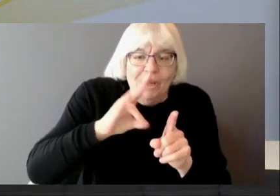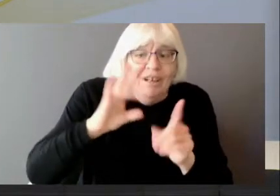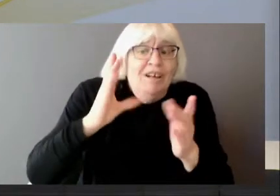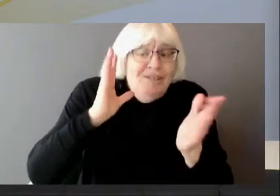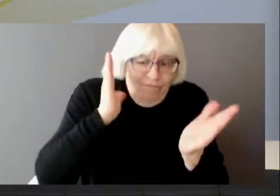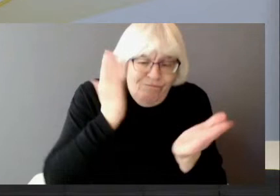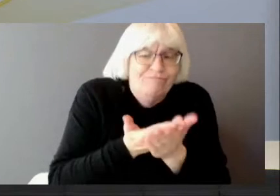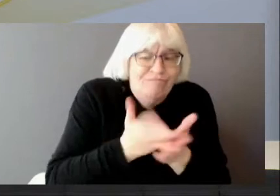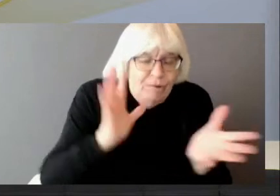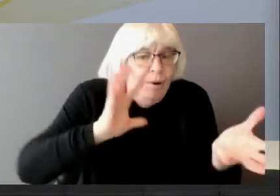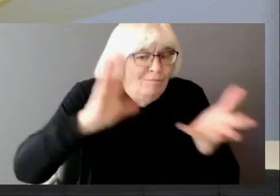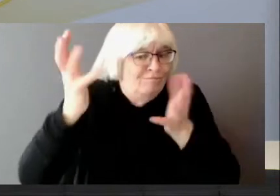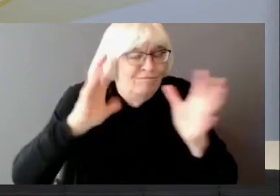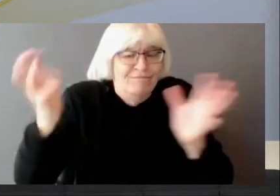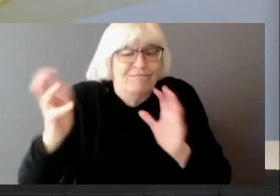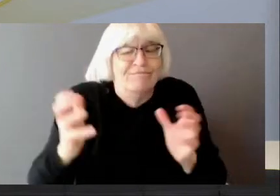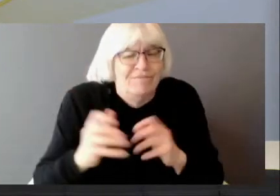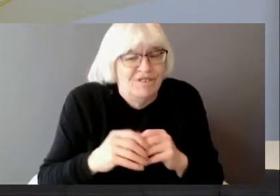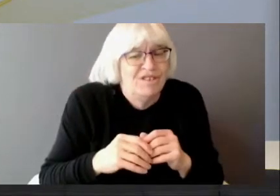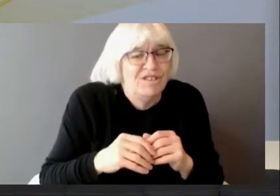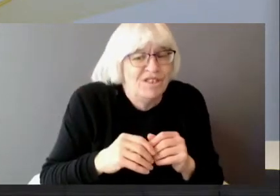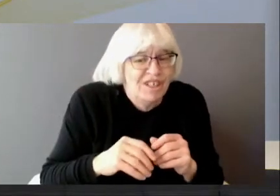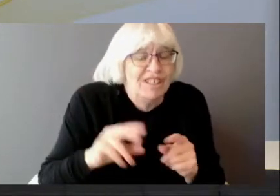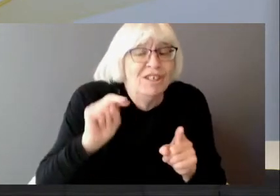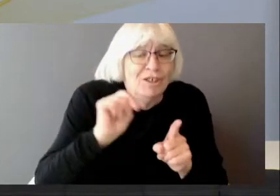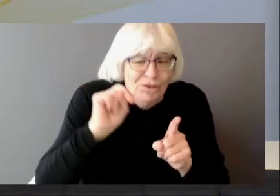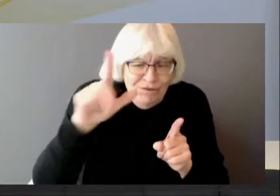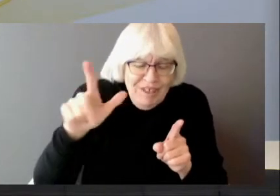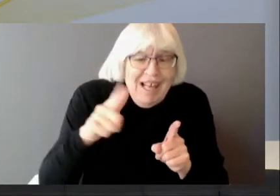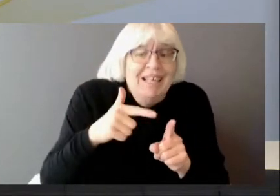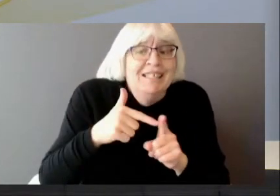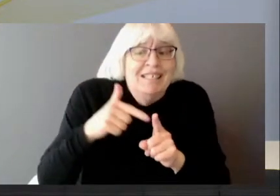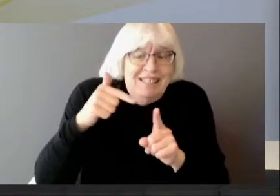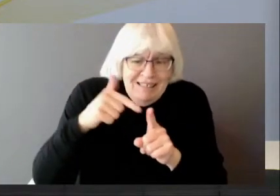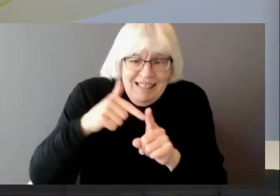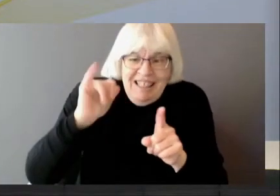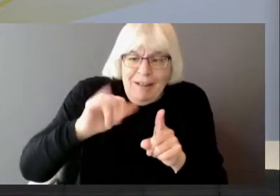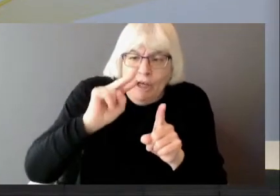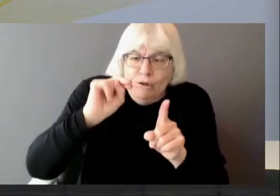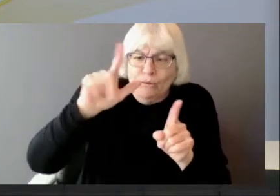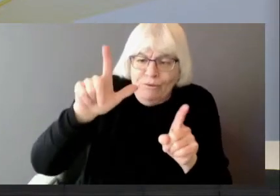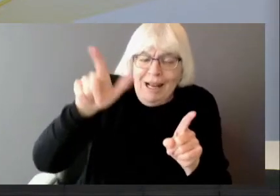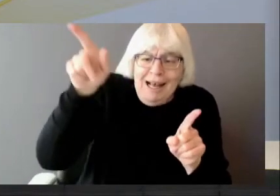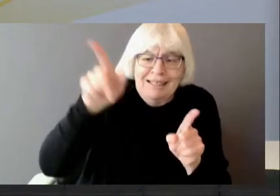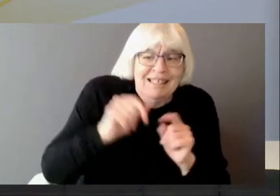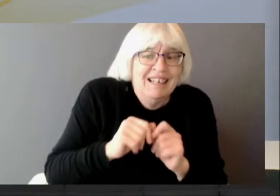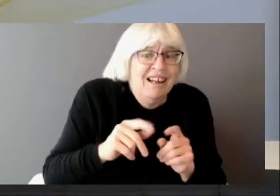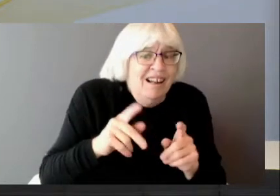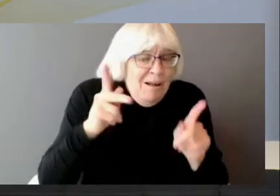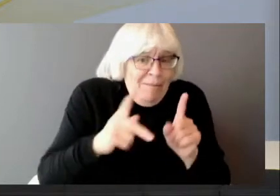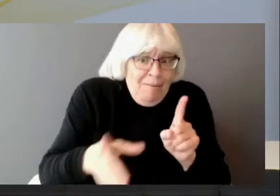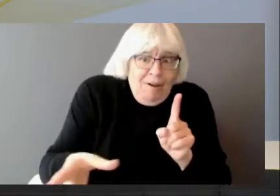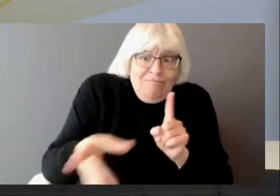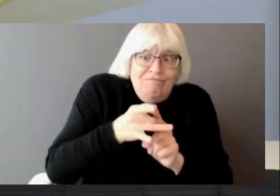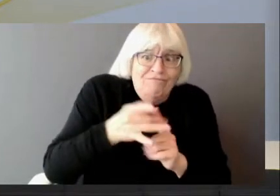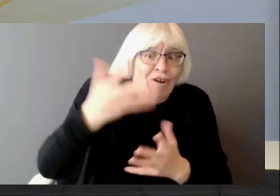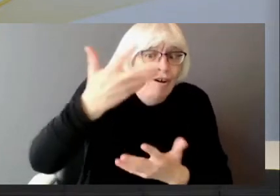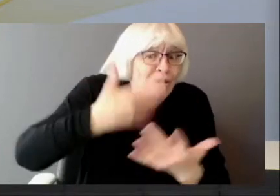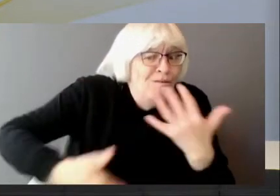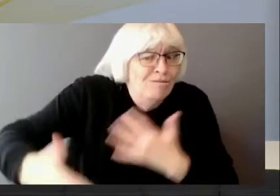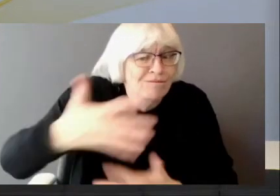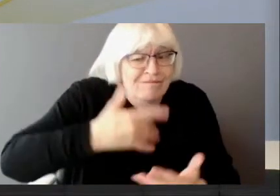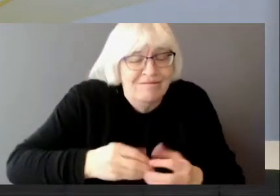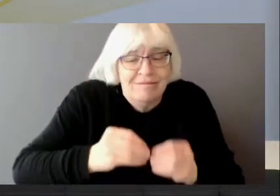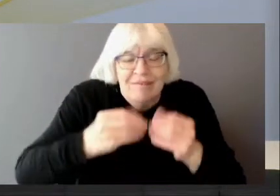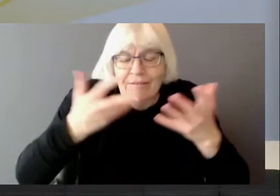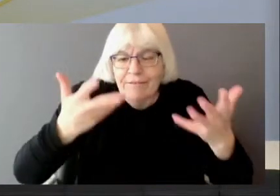before, COVID-19 moves when people move, and if we let our guard down, it could spread rapidly. We will continue to take